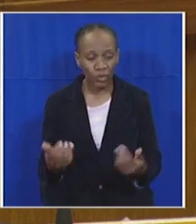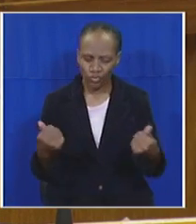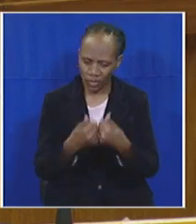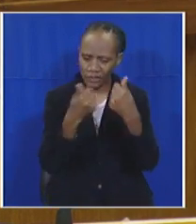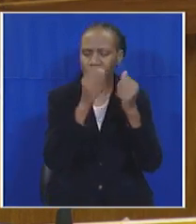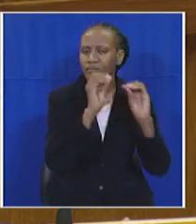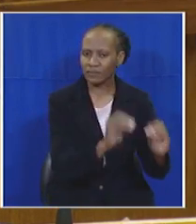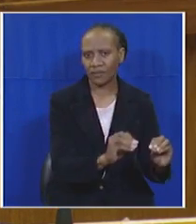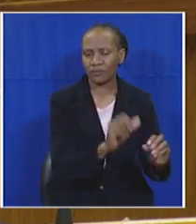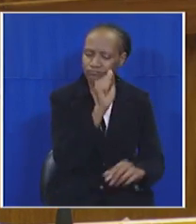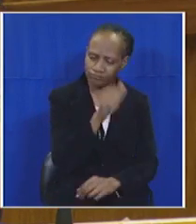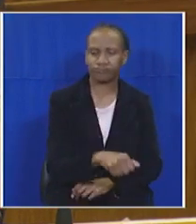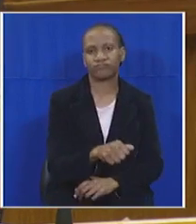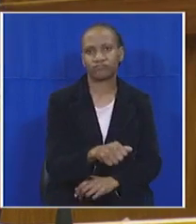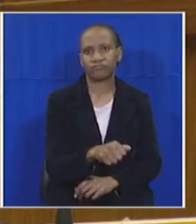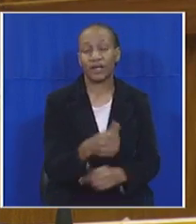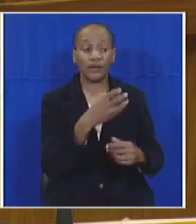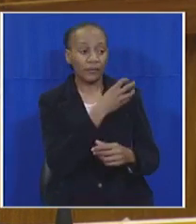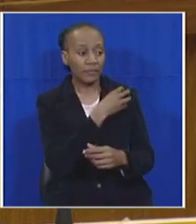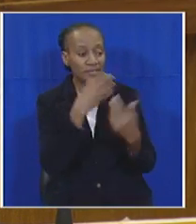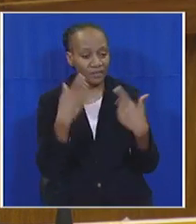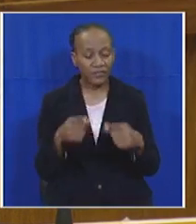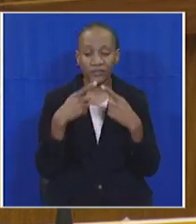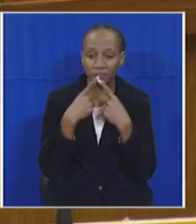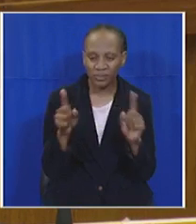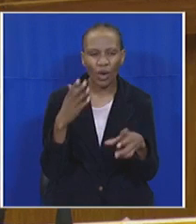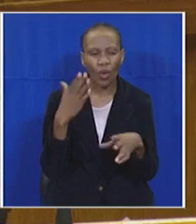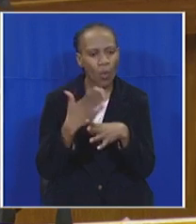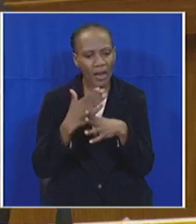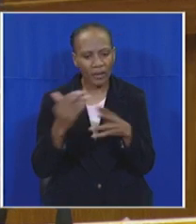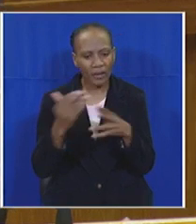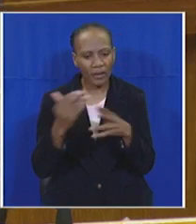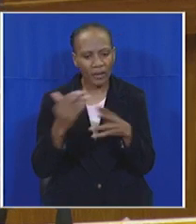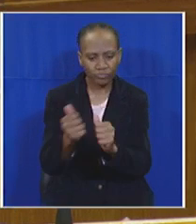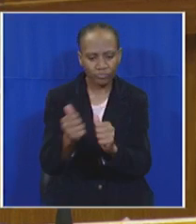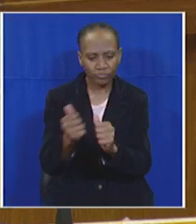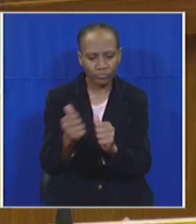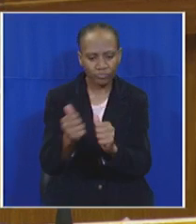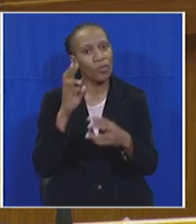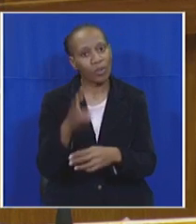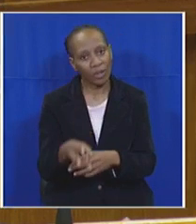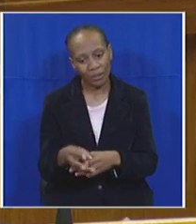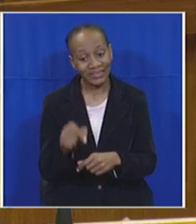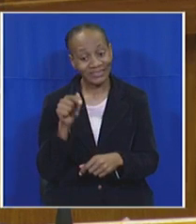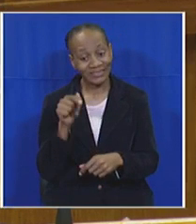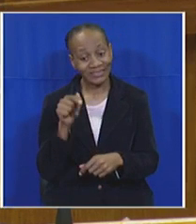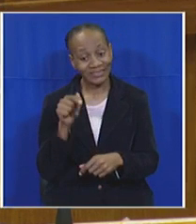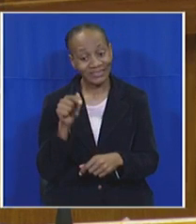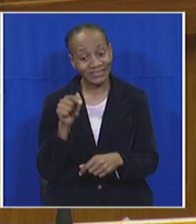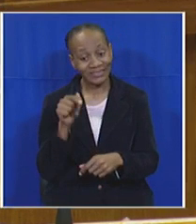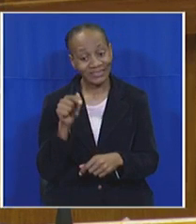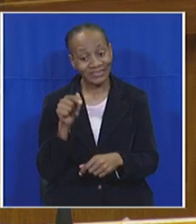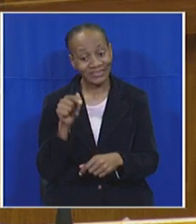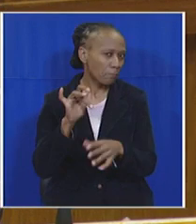challenges. The minister have already talked about the job creation, that the job creation is at the center of the